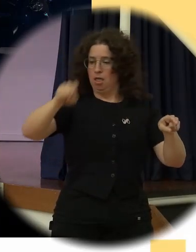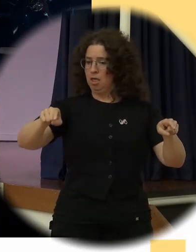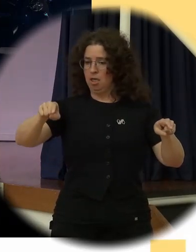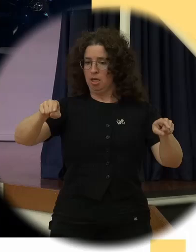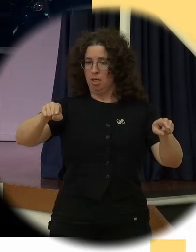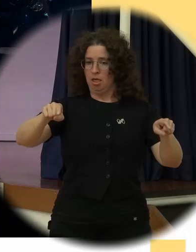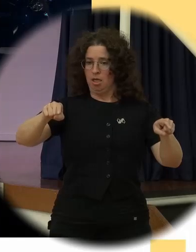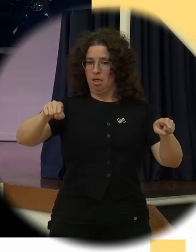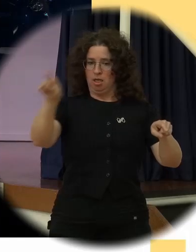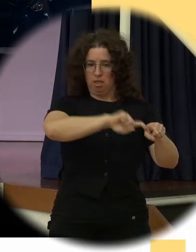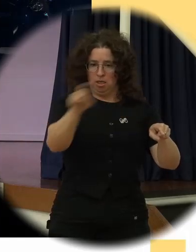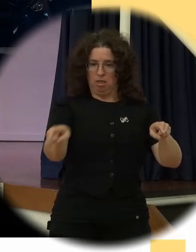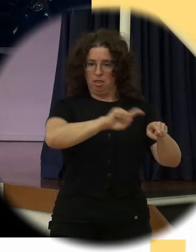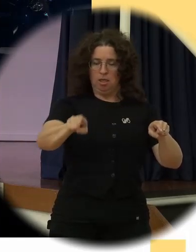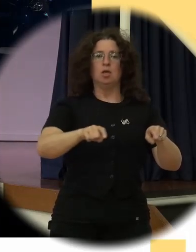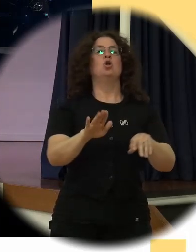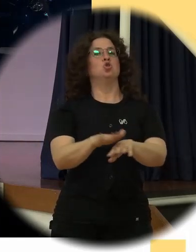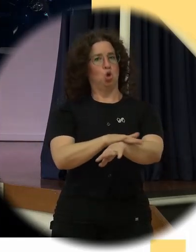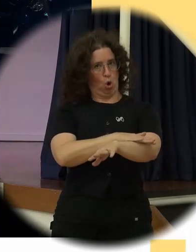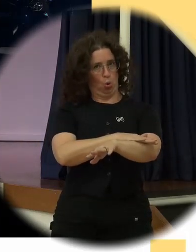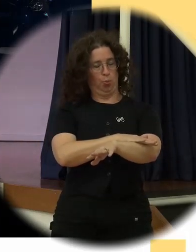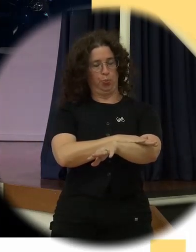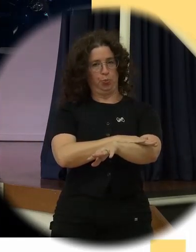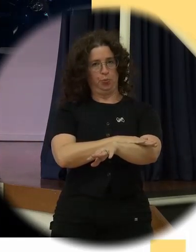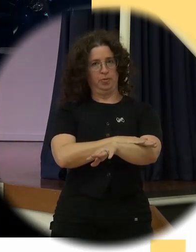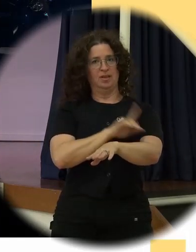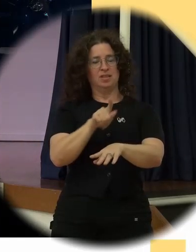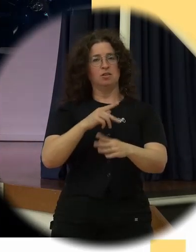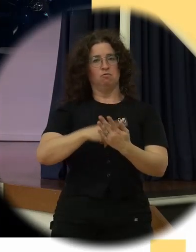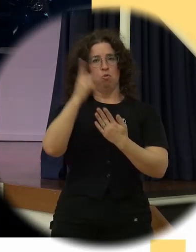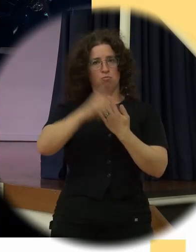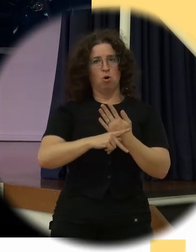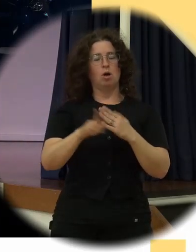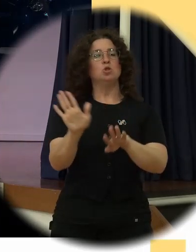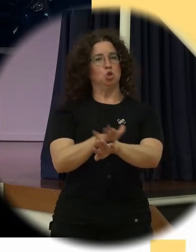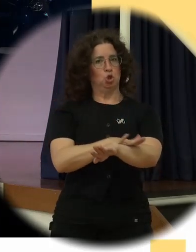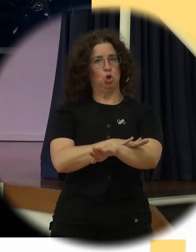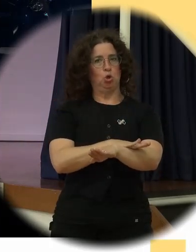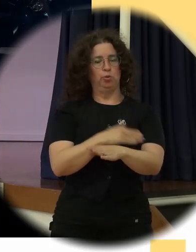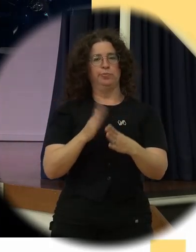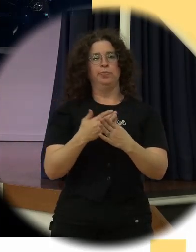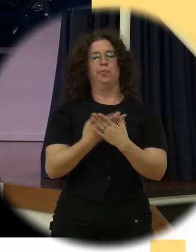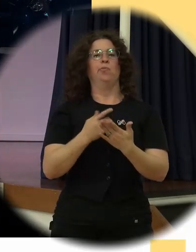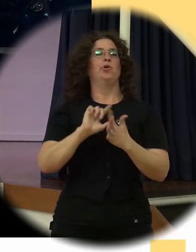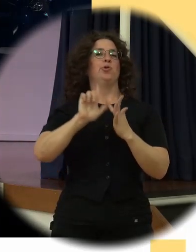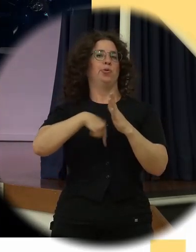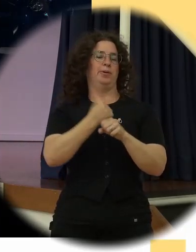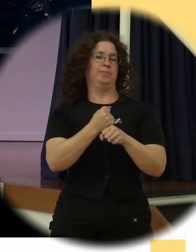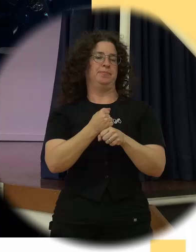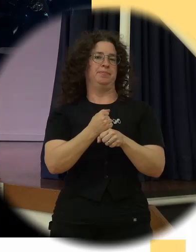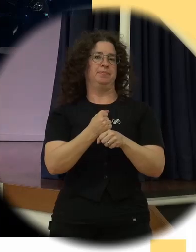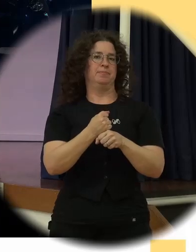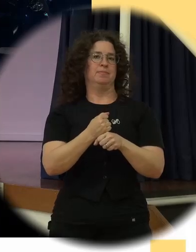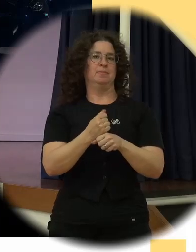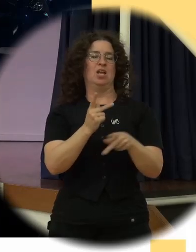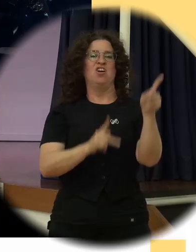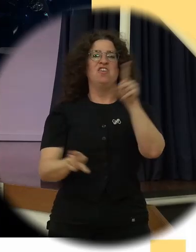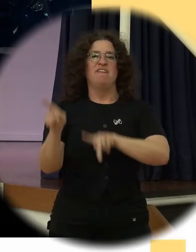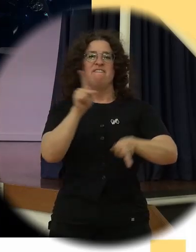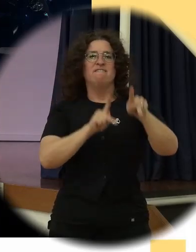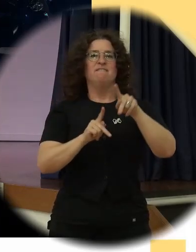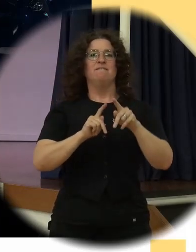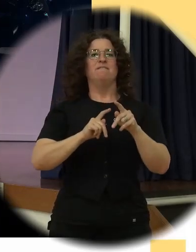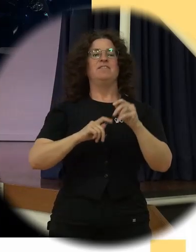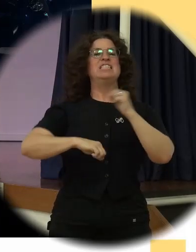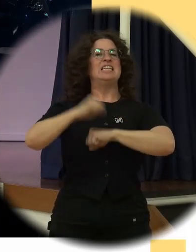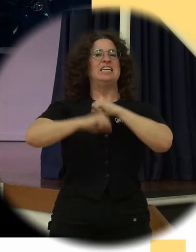is slow. That's a major slowdown in a lot of programs, especially depending on what you're doing. When you're talking about physics engines, you really